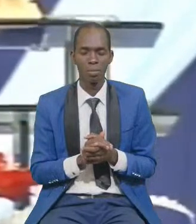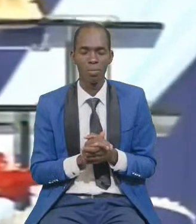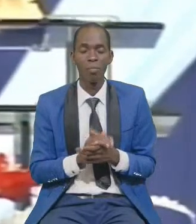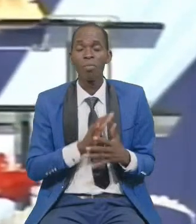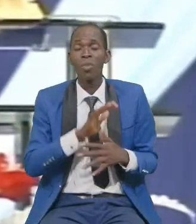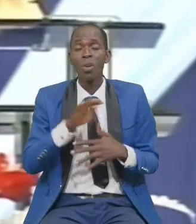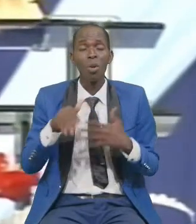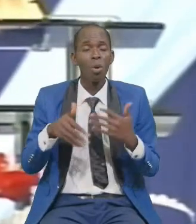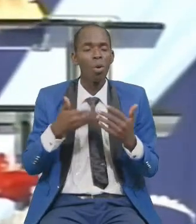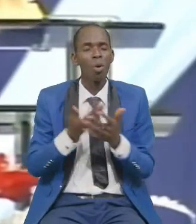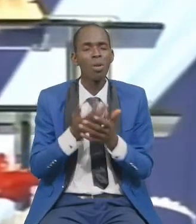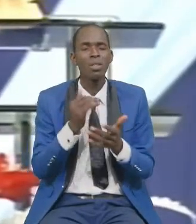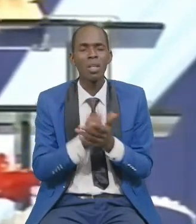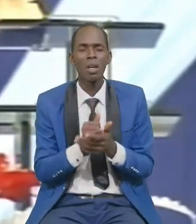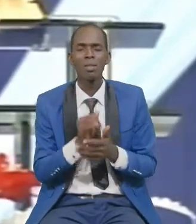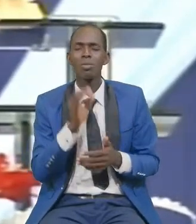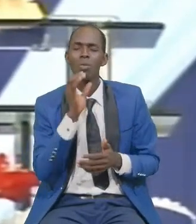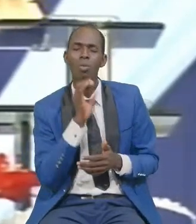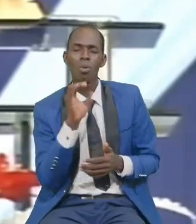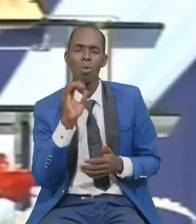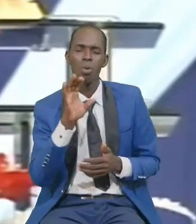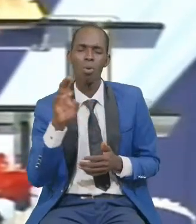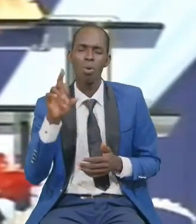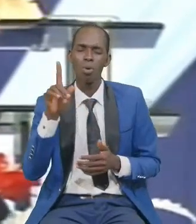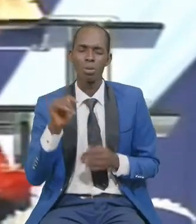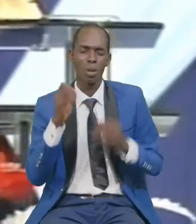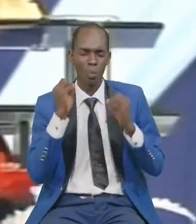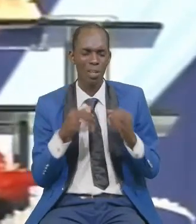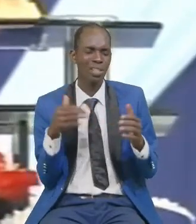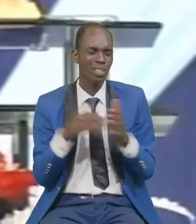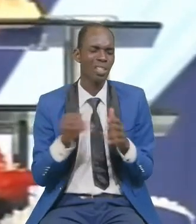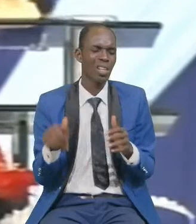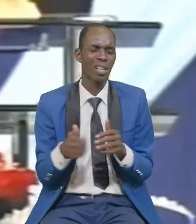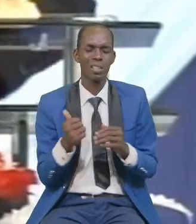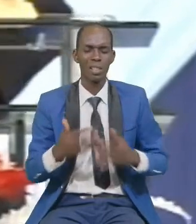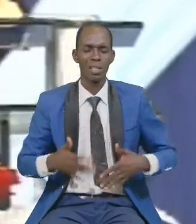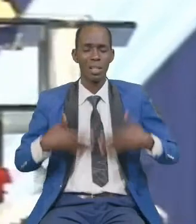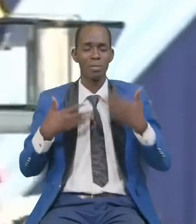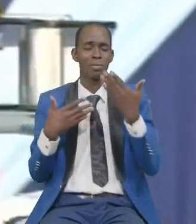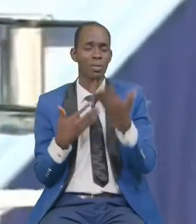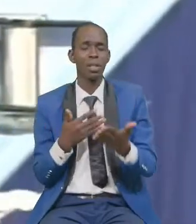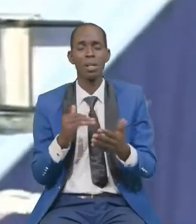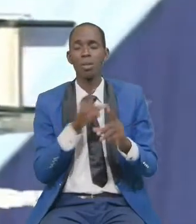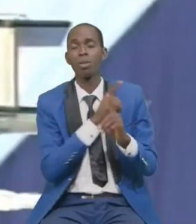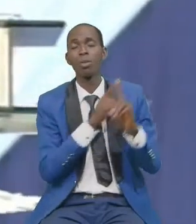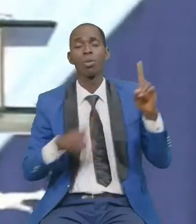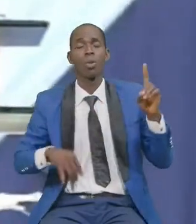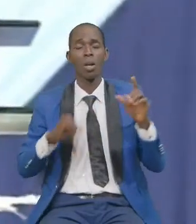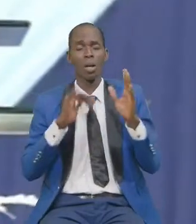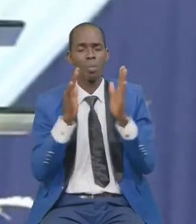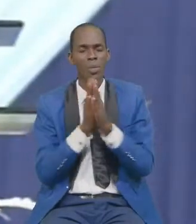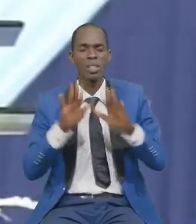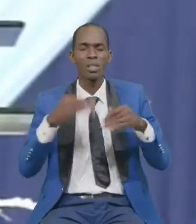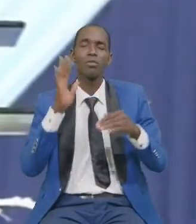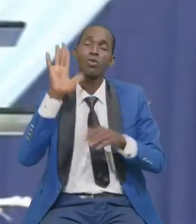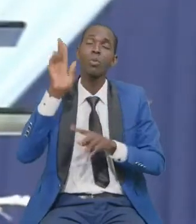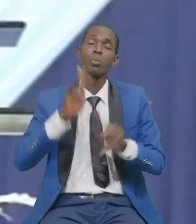All those occultic powers against any life there. Lord, I pray, grant your people